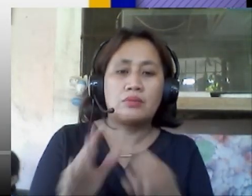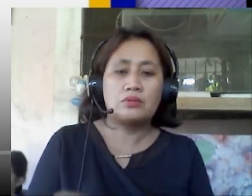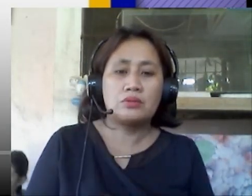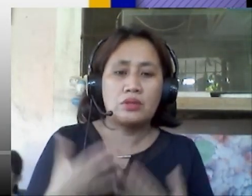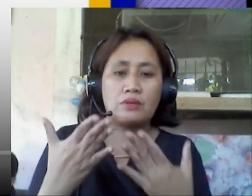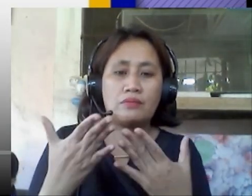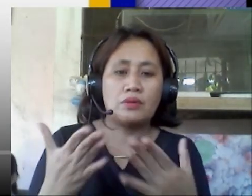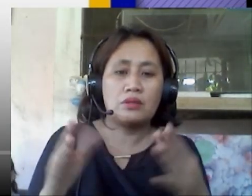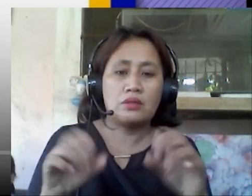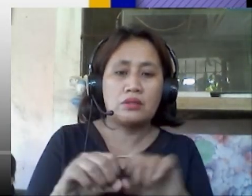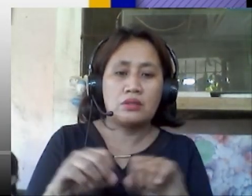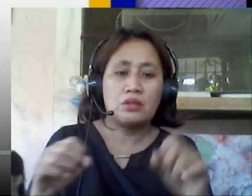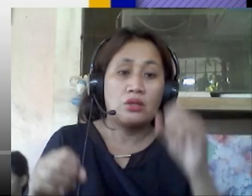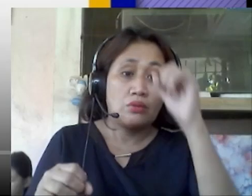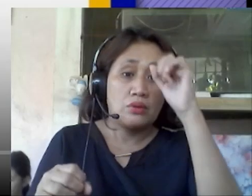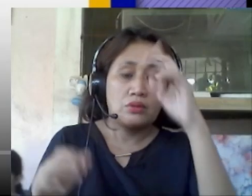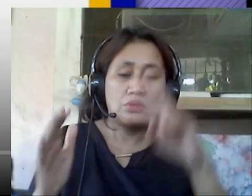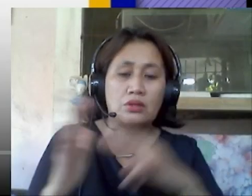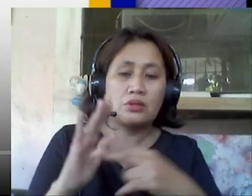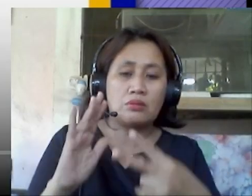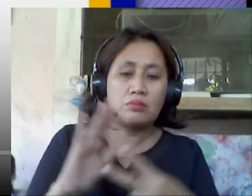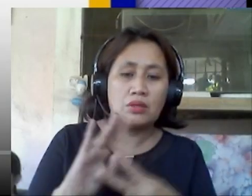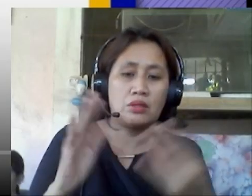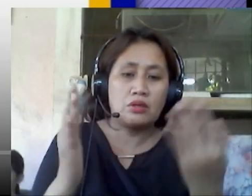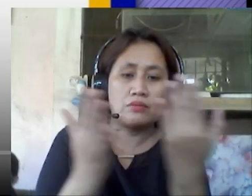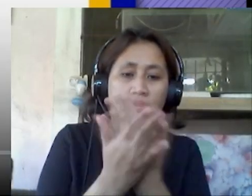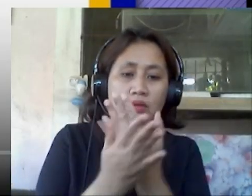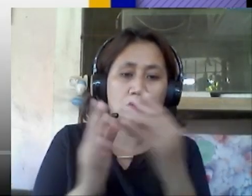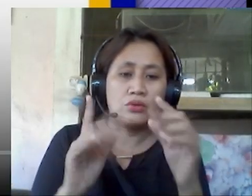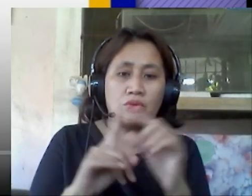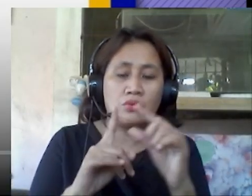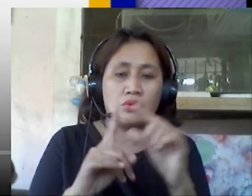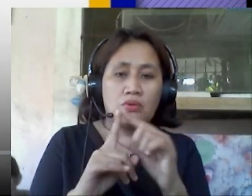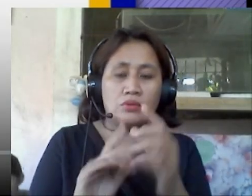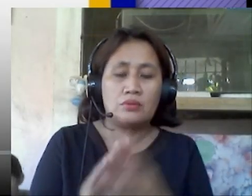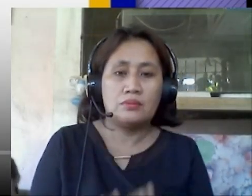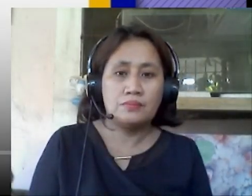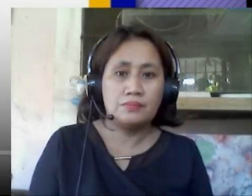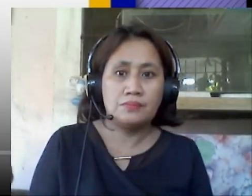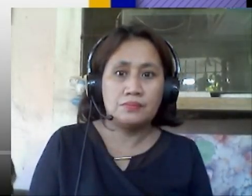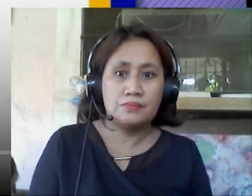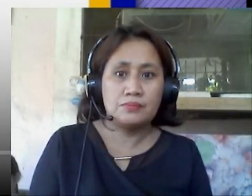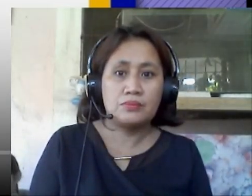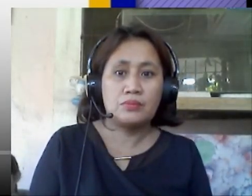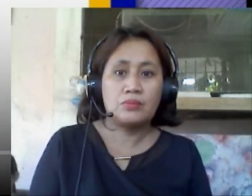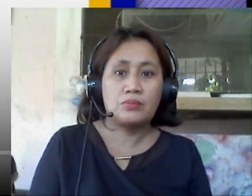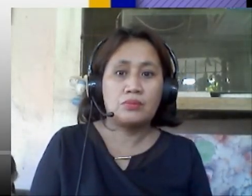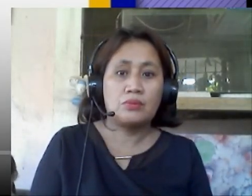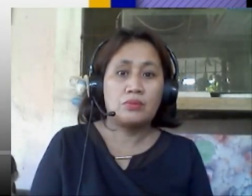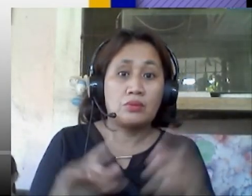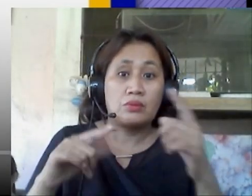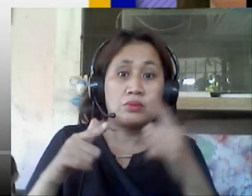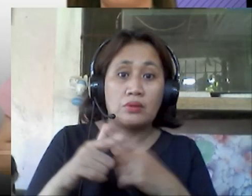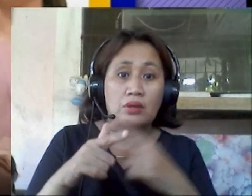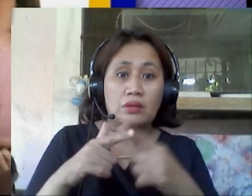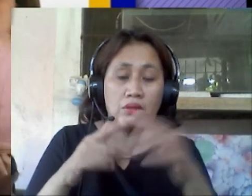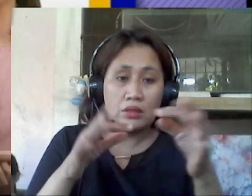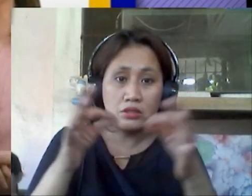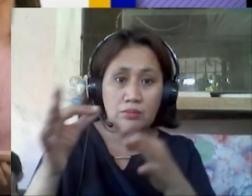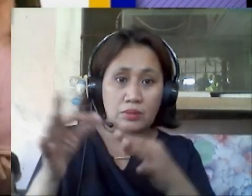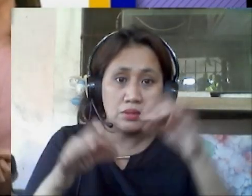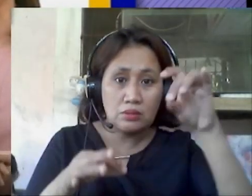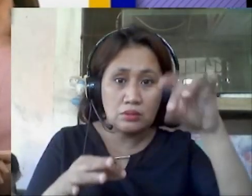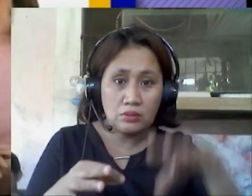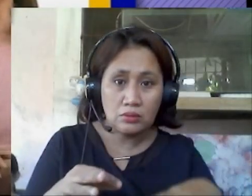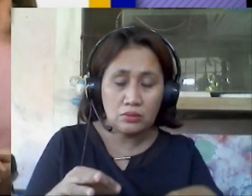in the sentence to understand the meaning of the unfamiliar word. Then, we have explanation clue. A